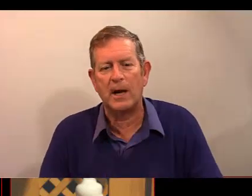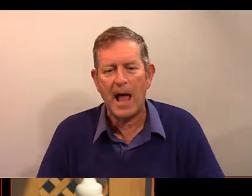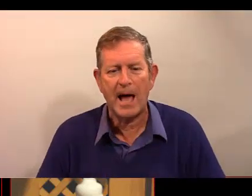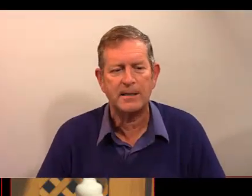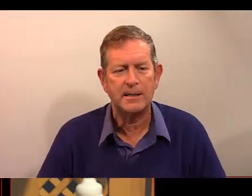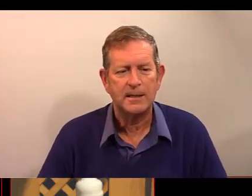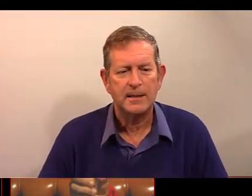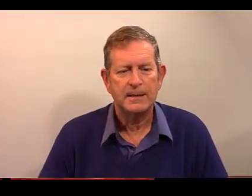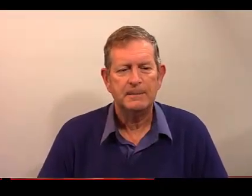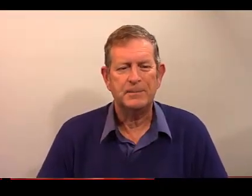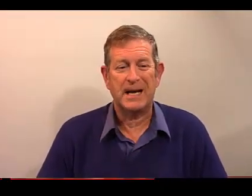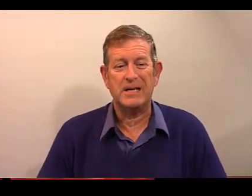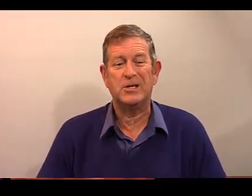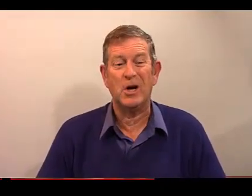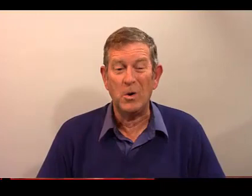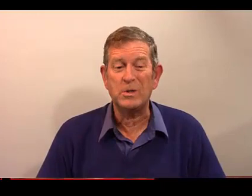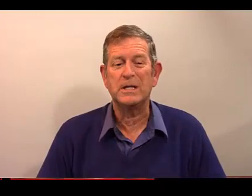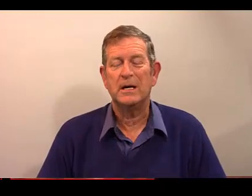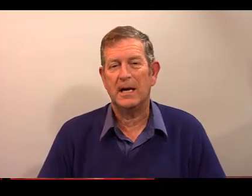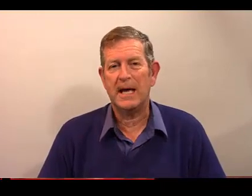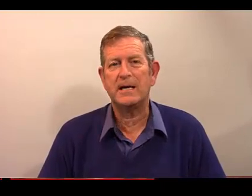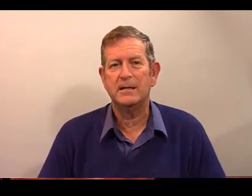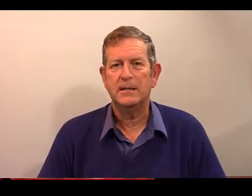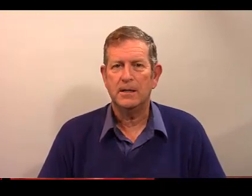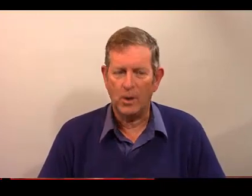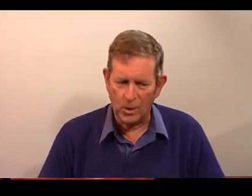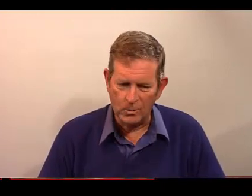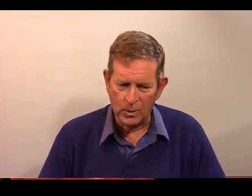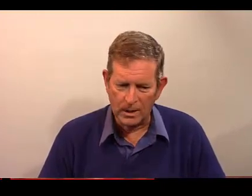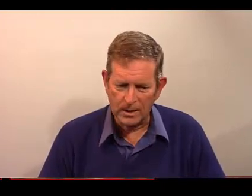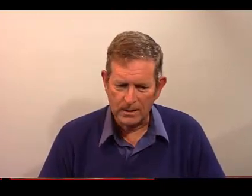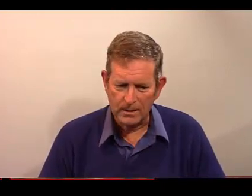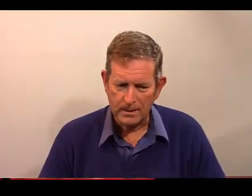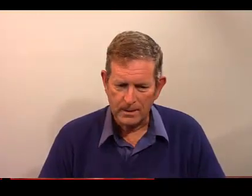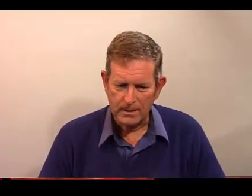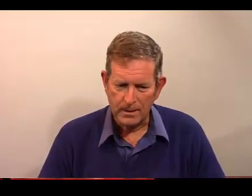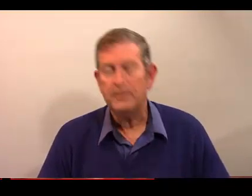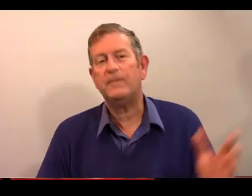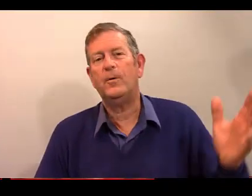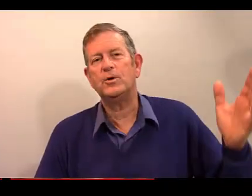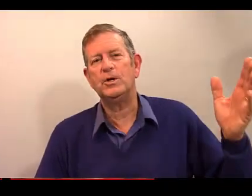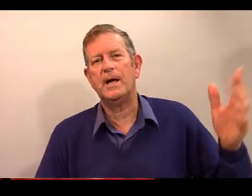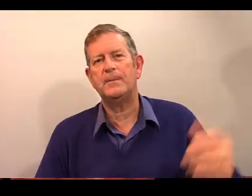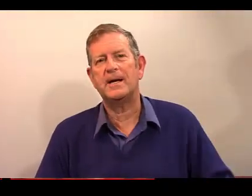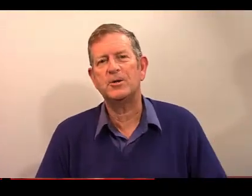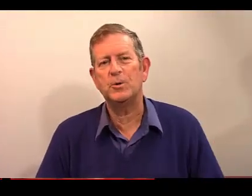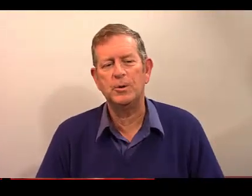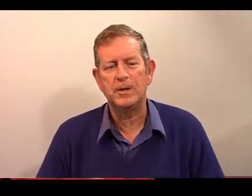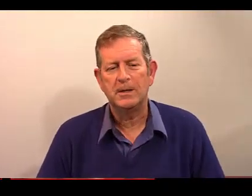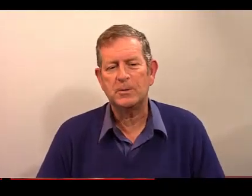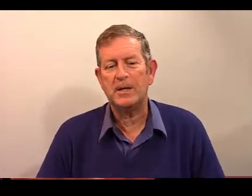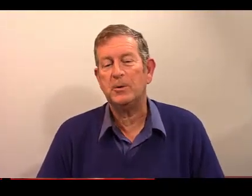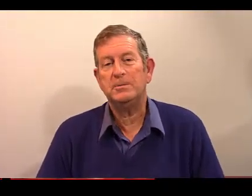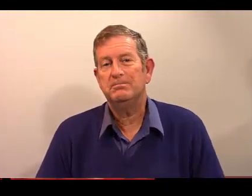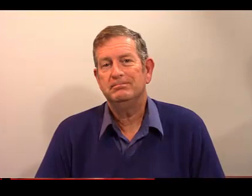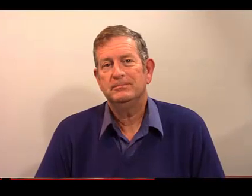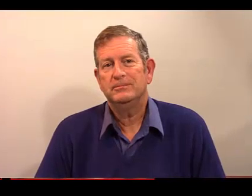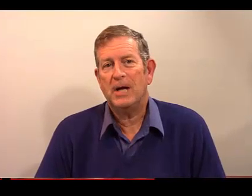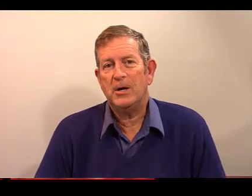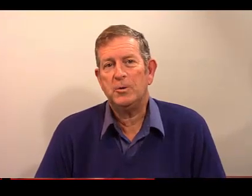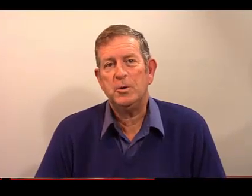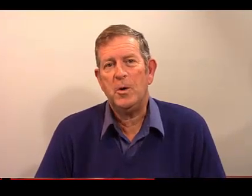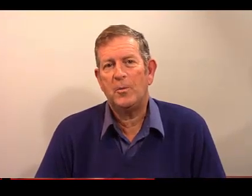like animals a lot. But I don't like homework. But fortunately, I'm not a student, so I